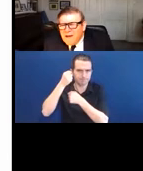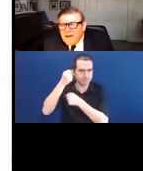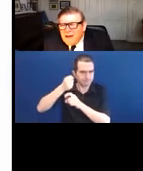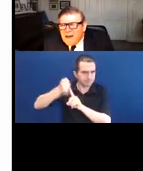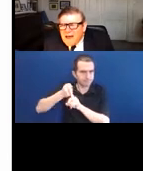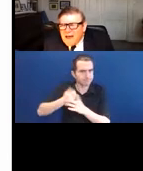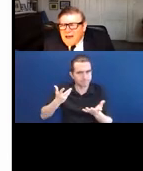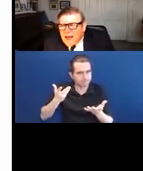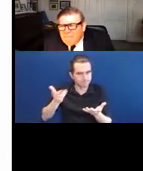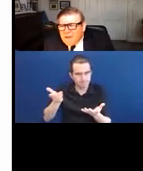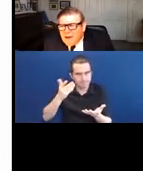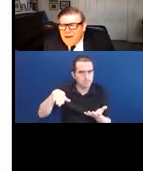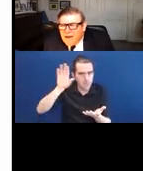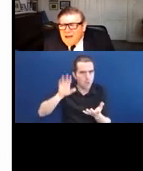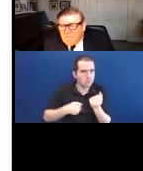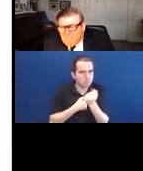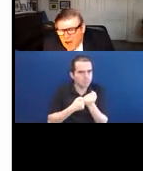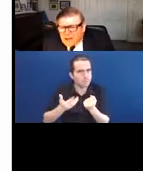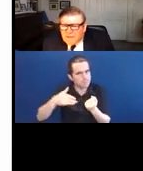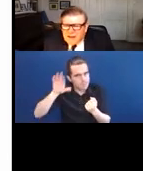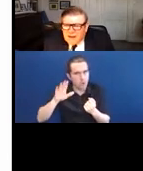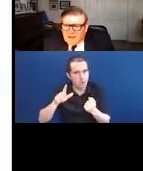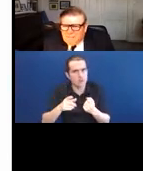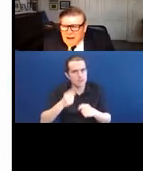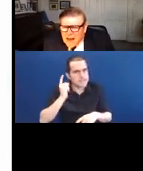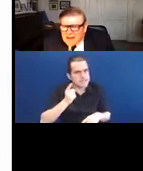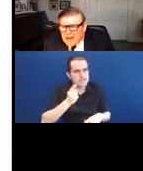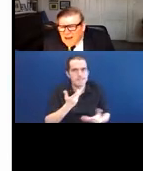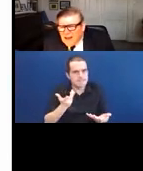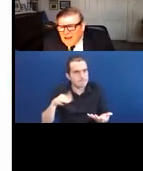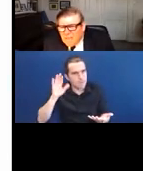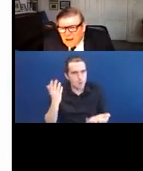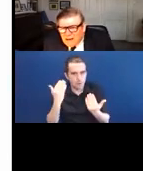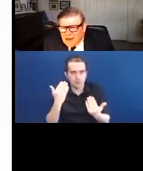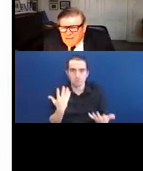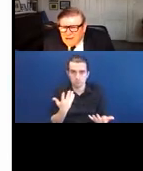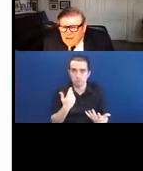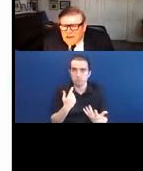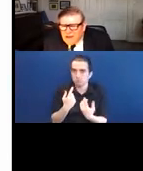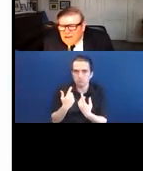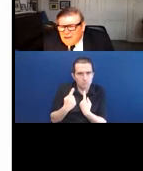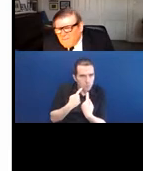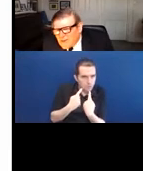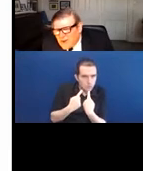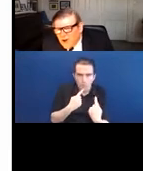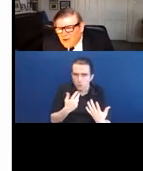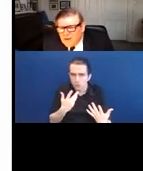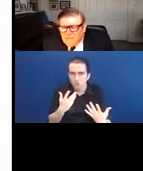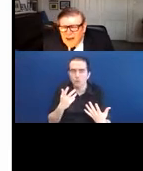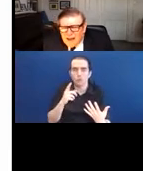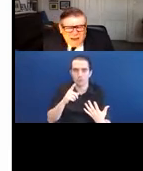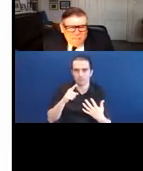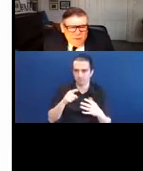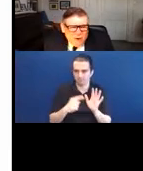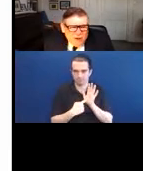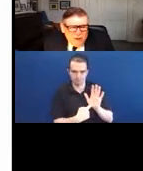Cameroon, Gambia, parts of India, Malaysia, Maldives, New Zealand, Scotland,